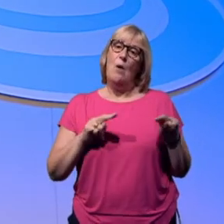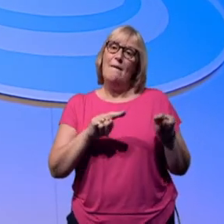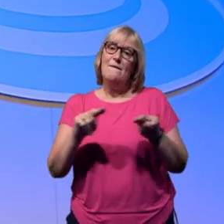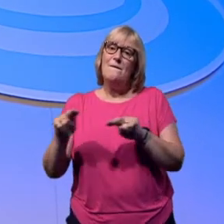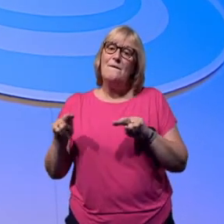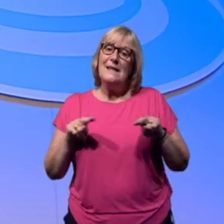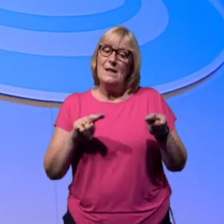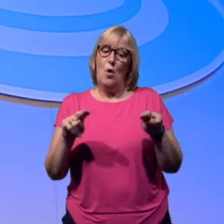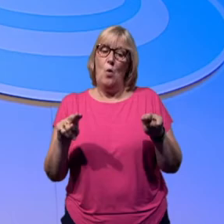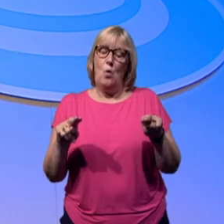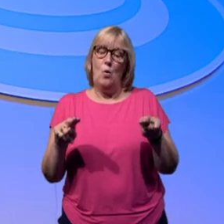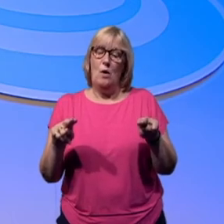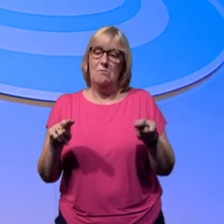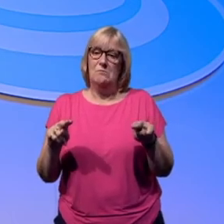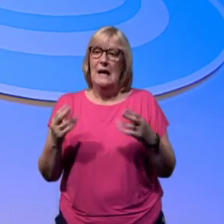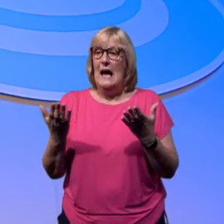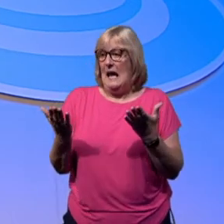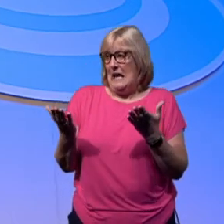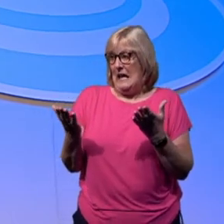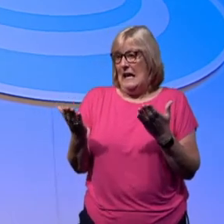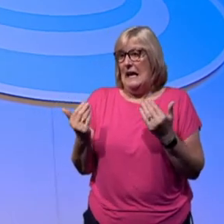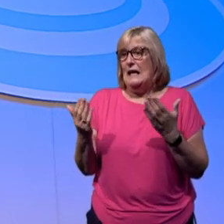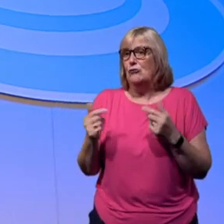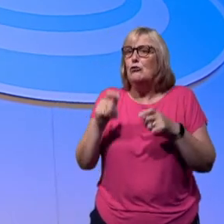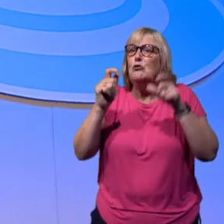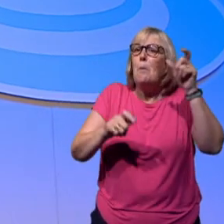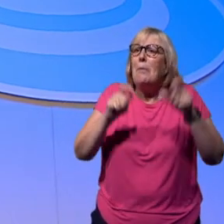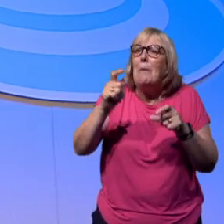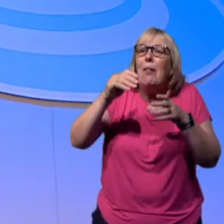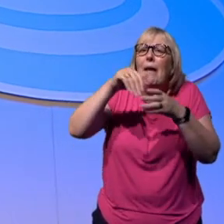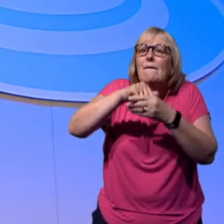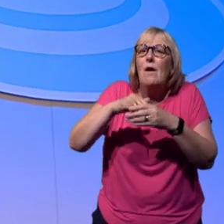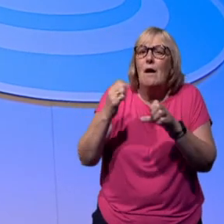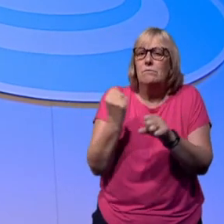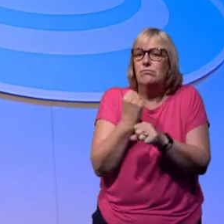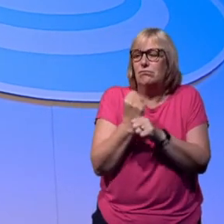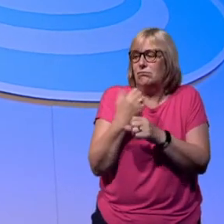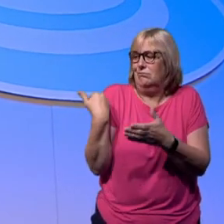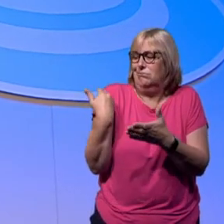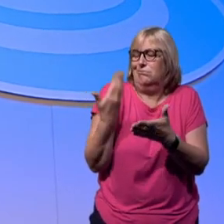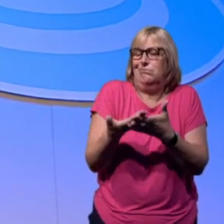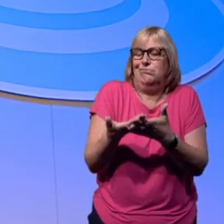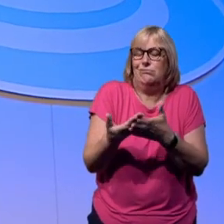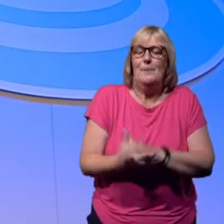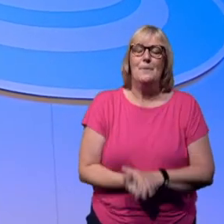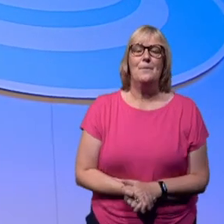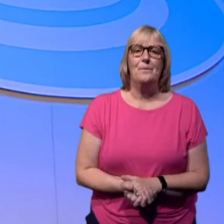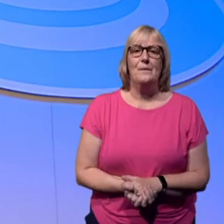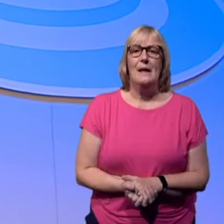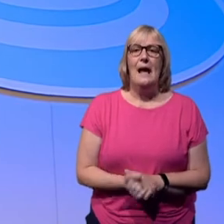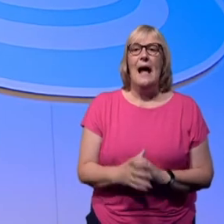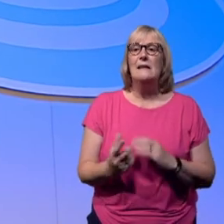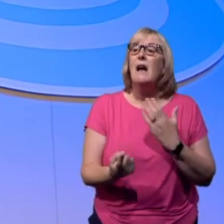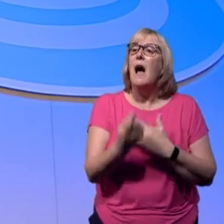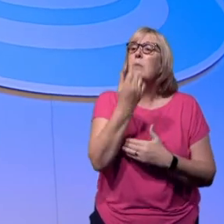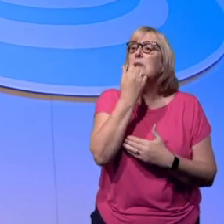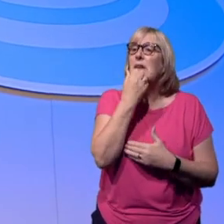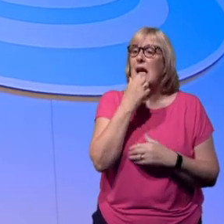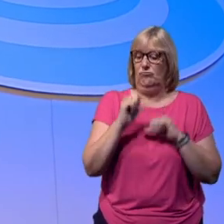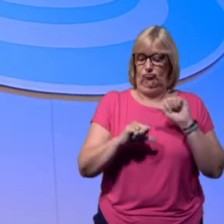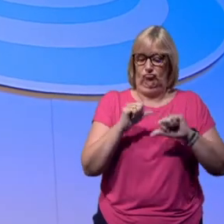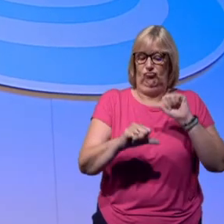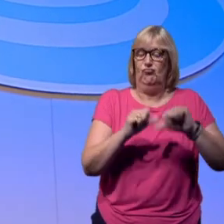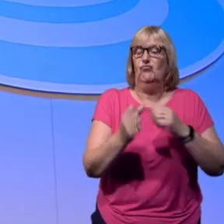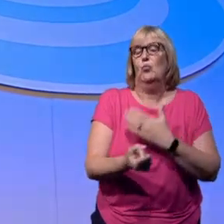which really introduces you to some of the people who have been involved with the project from the start and also gives a little bit of an update on the progress that's been